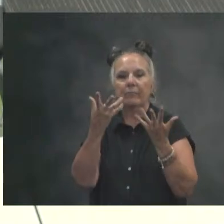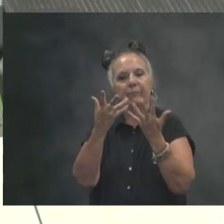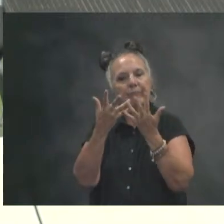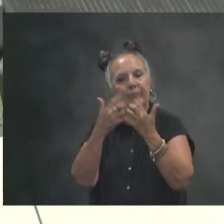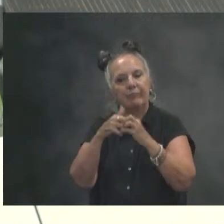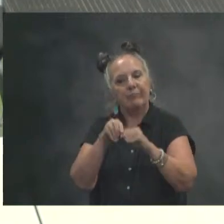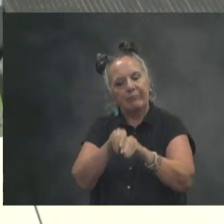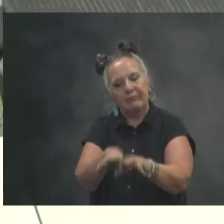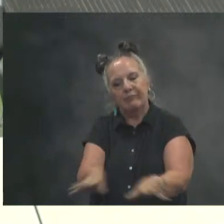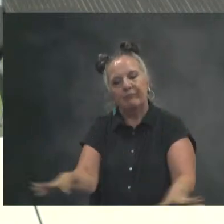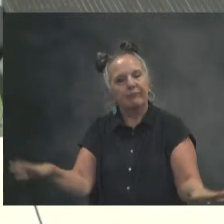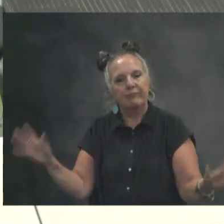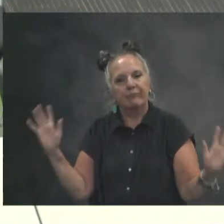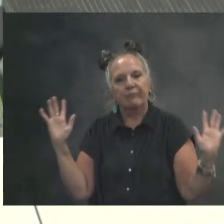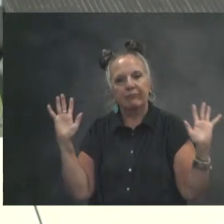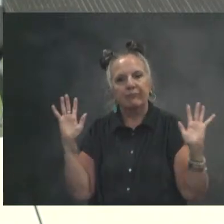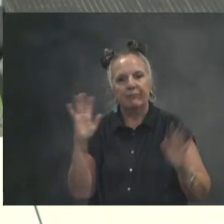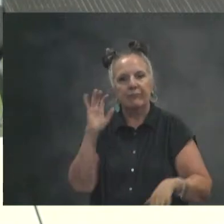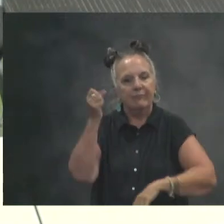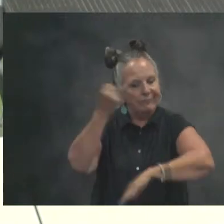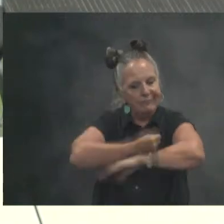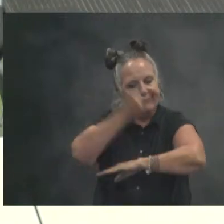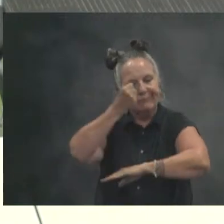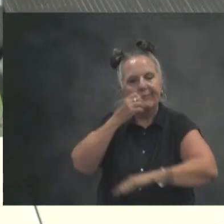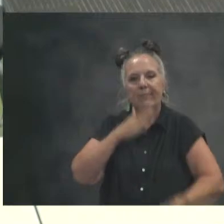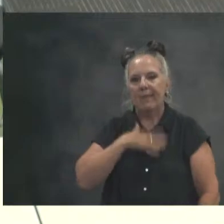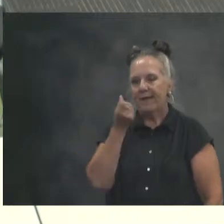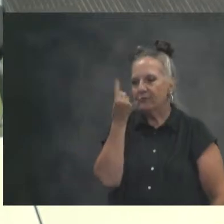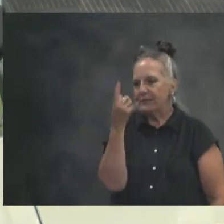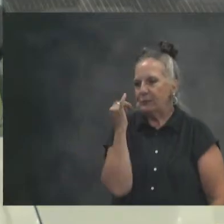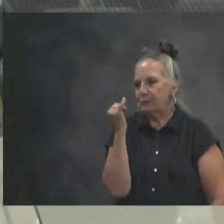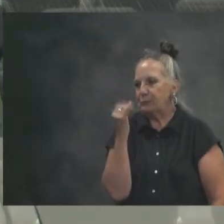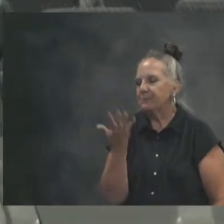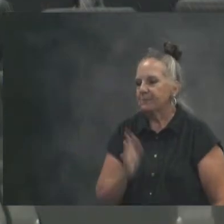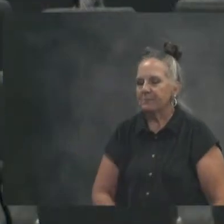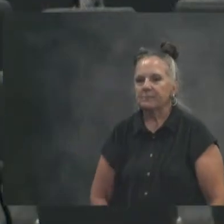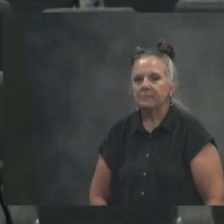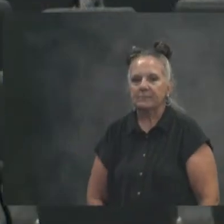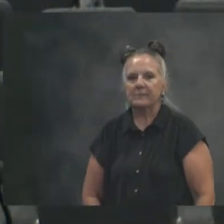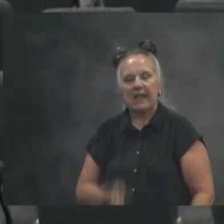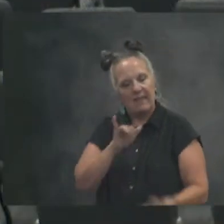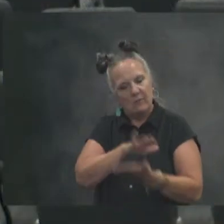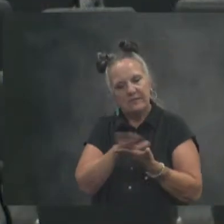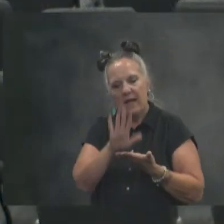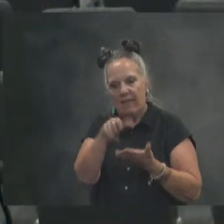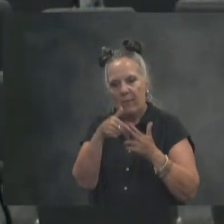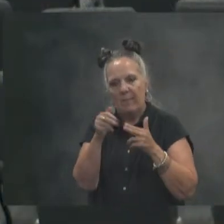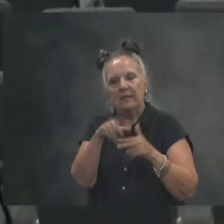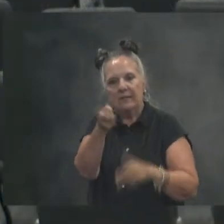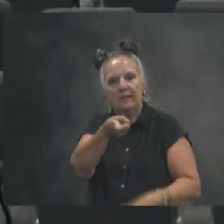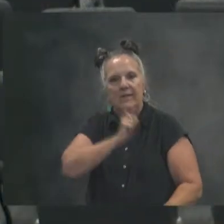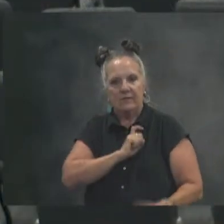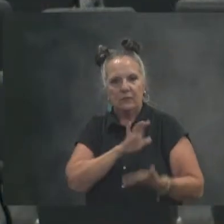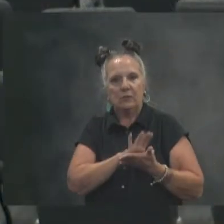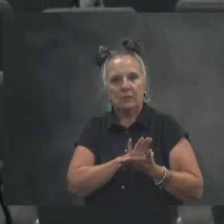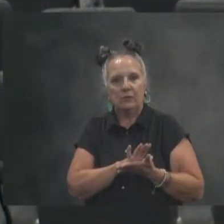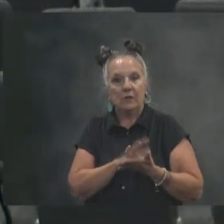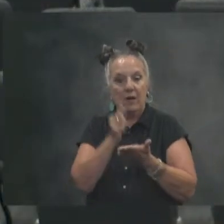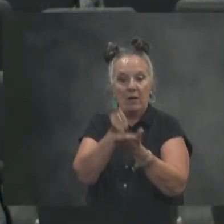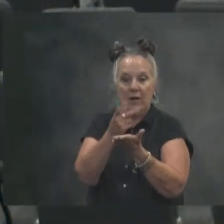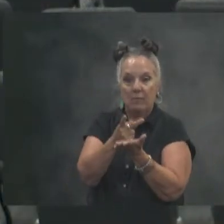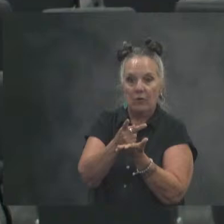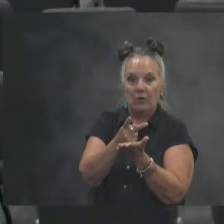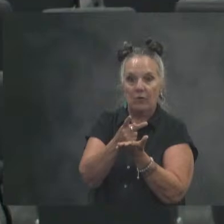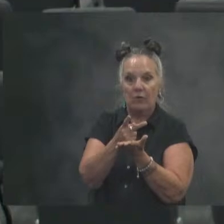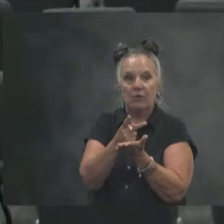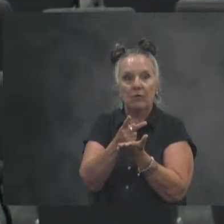longer exists. Okay. That was my understanding, too. That's very nice of them. We'll move to the vote. We're voting to approve the